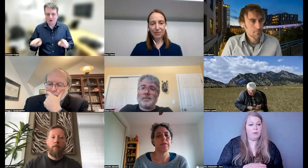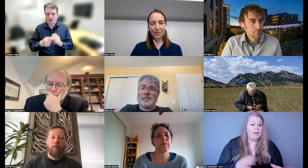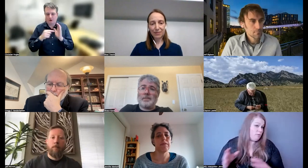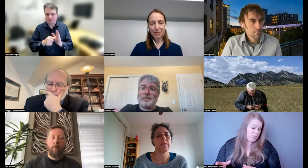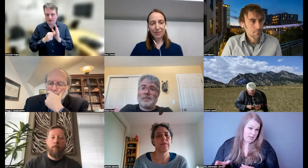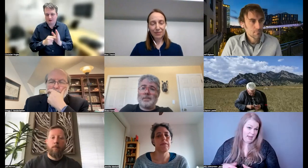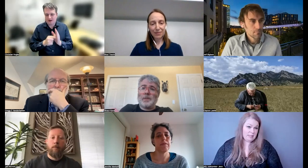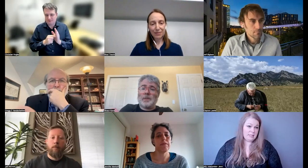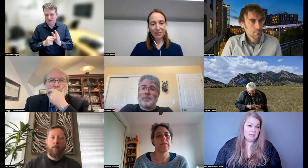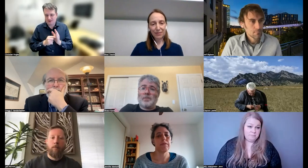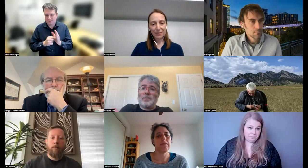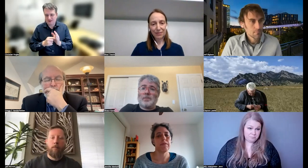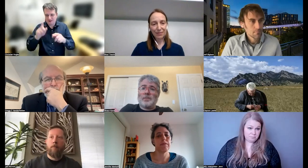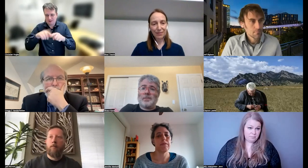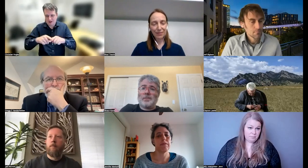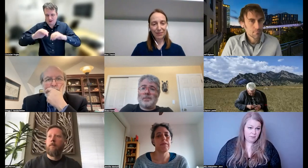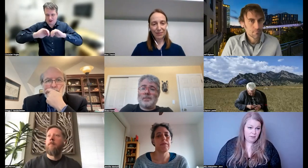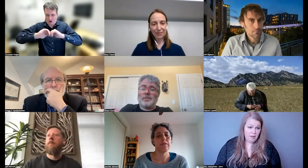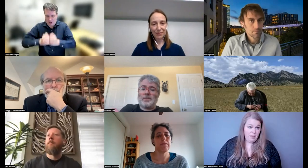translating from one language to the next.